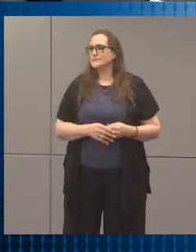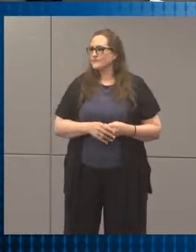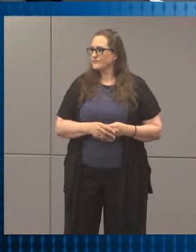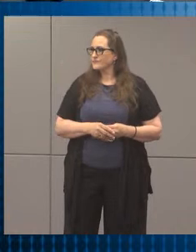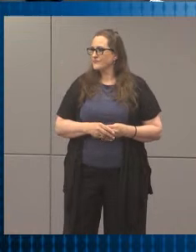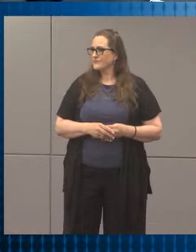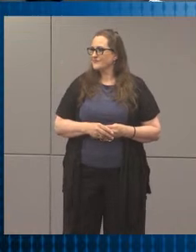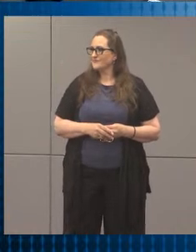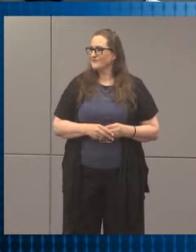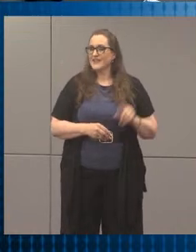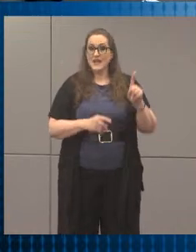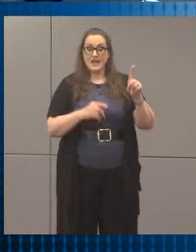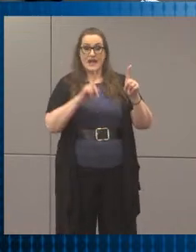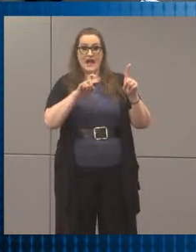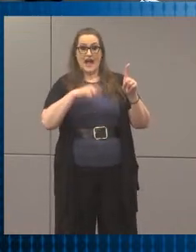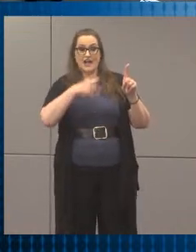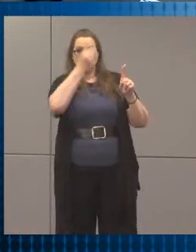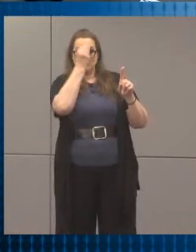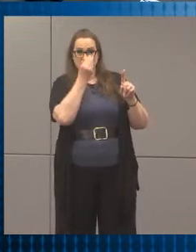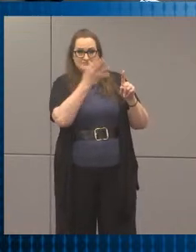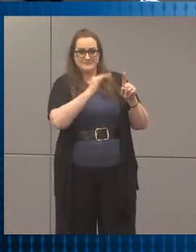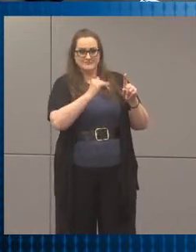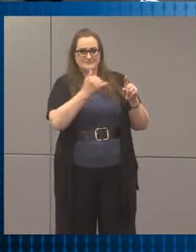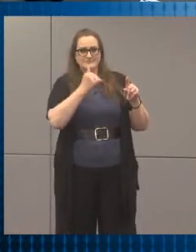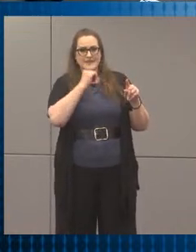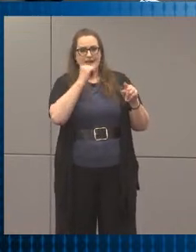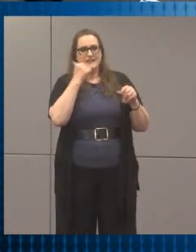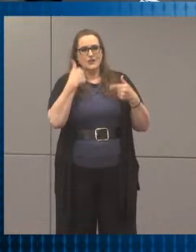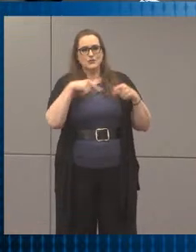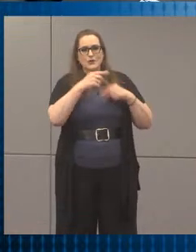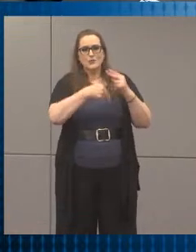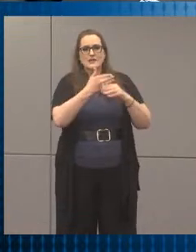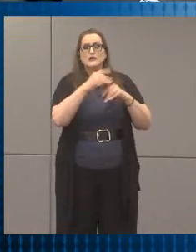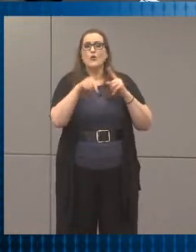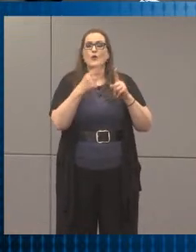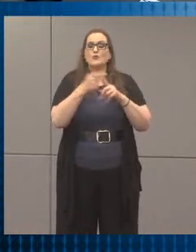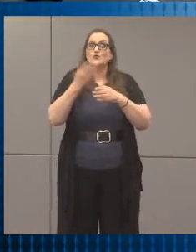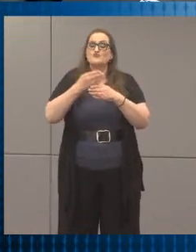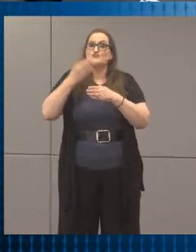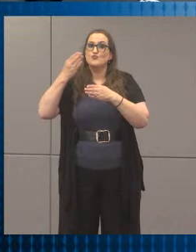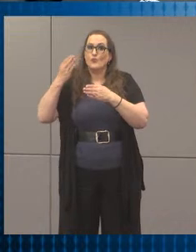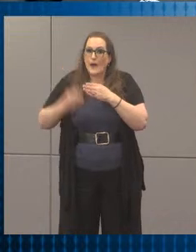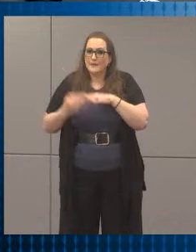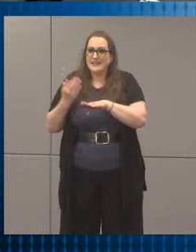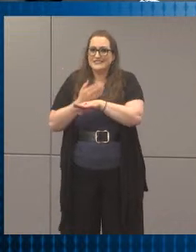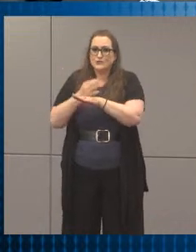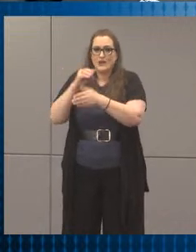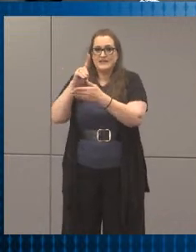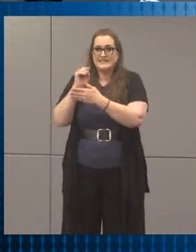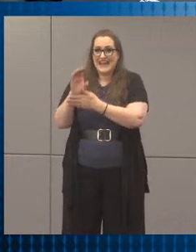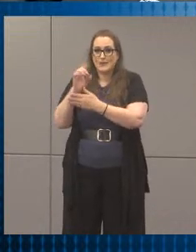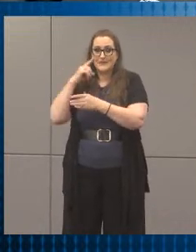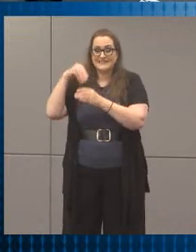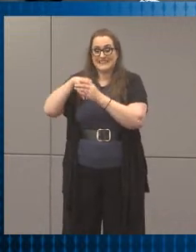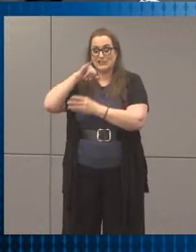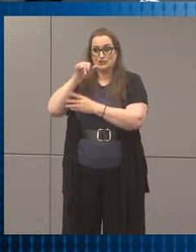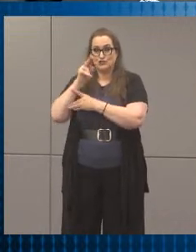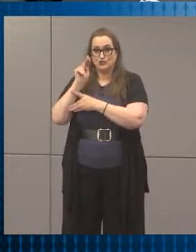And I should mention, I didn't during the process, is that when we're wrapping up the construction documents in